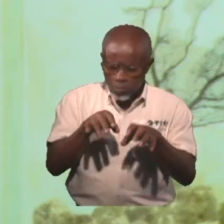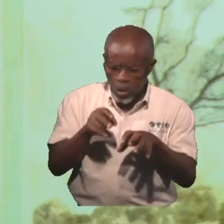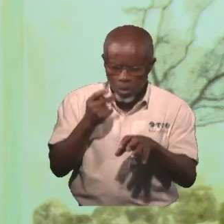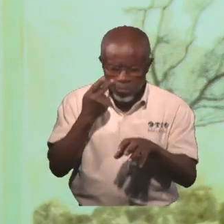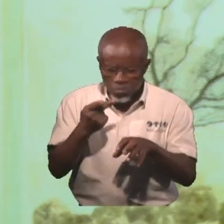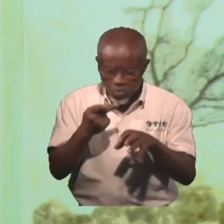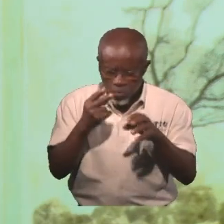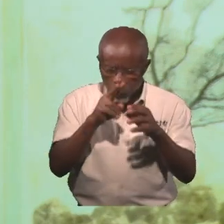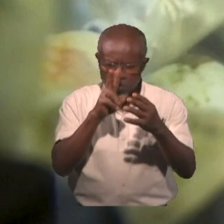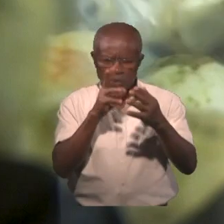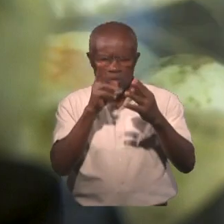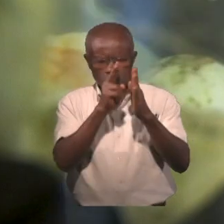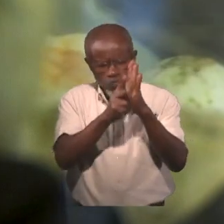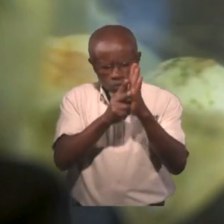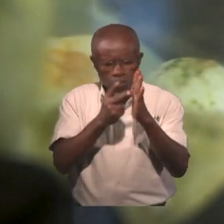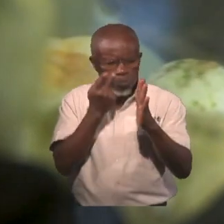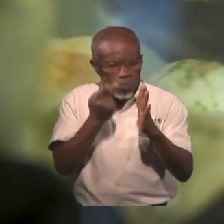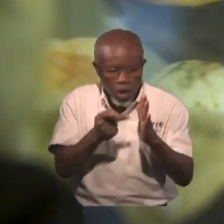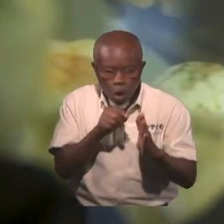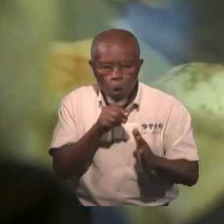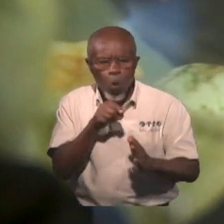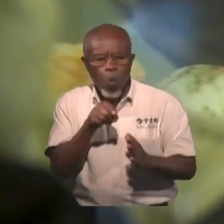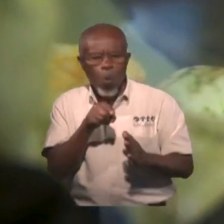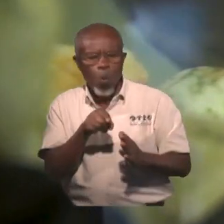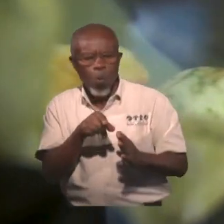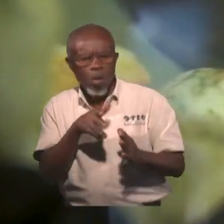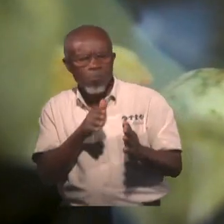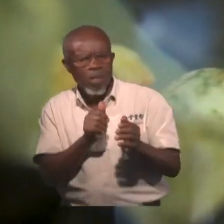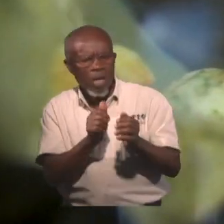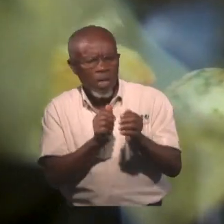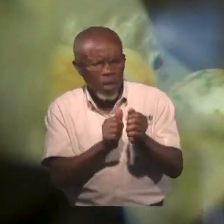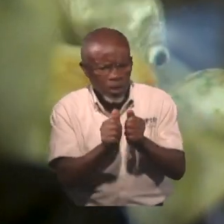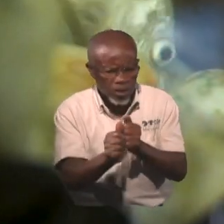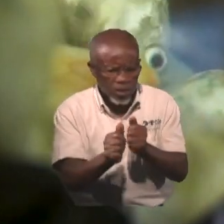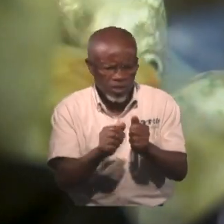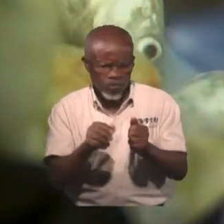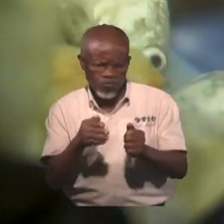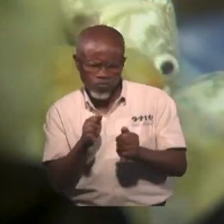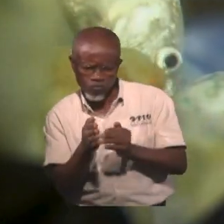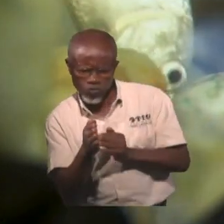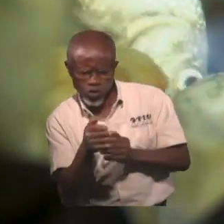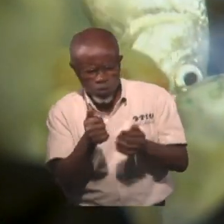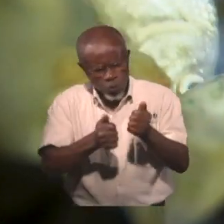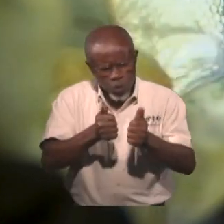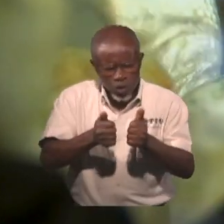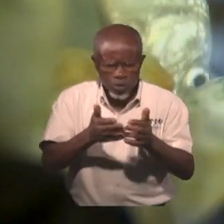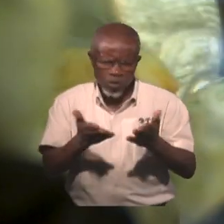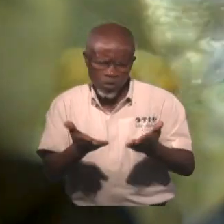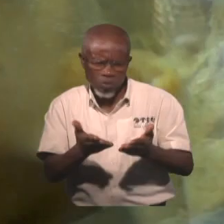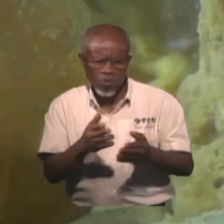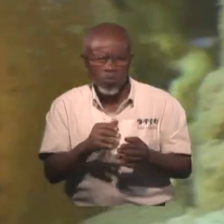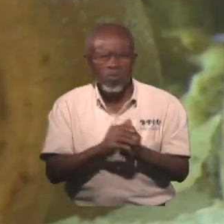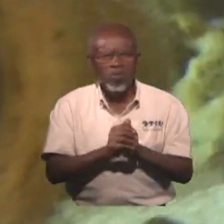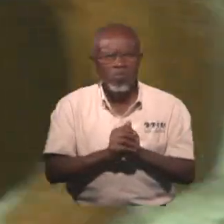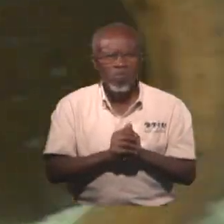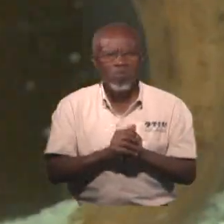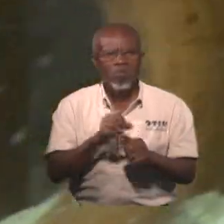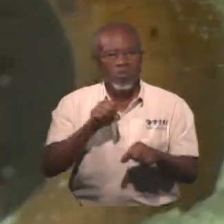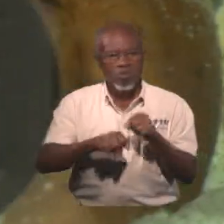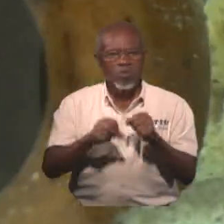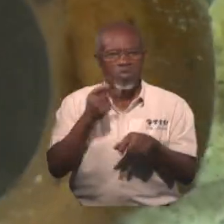passing across the screen. She says they would love to have Nelson Island designated as a marine protected environment so that